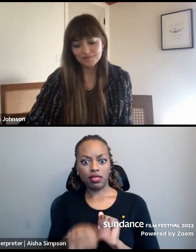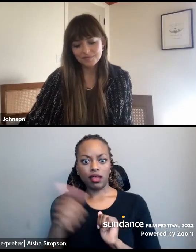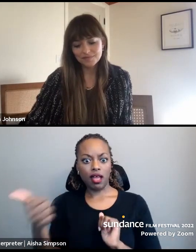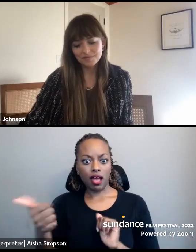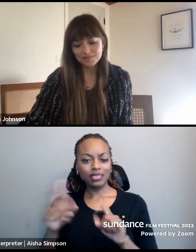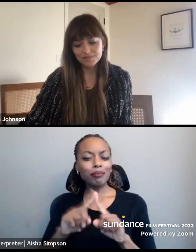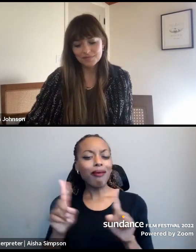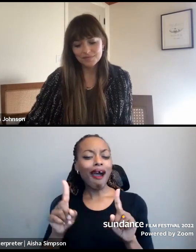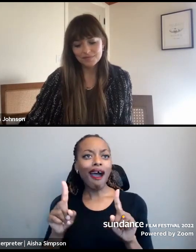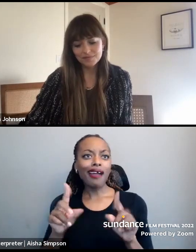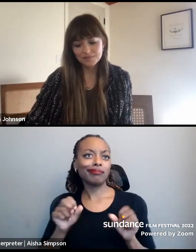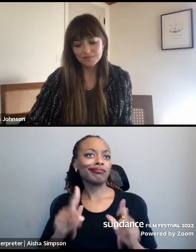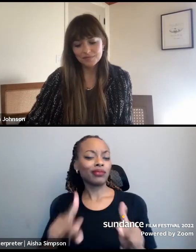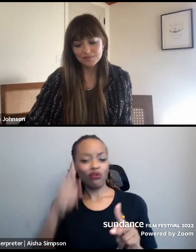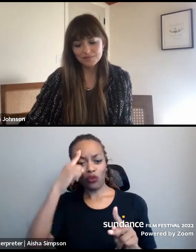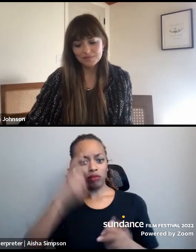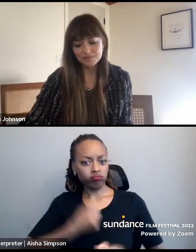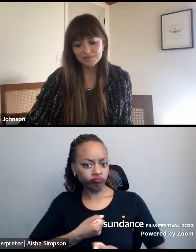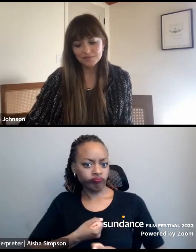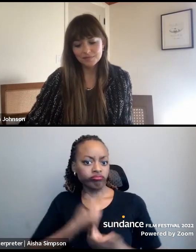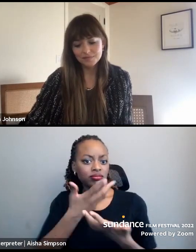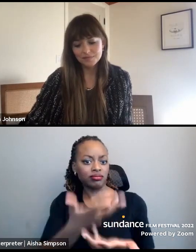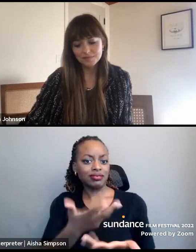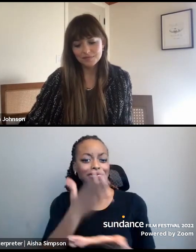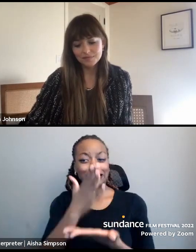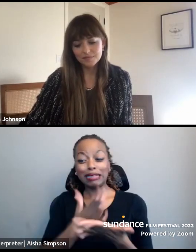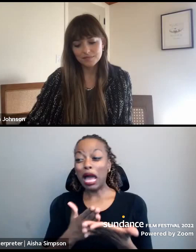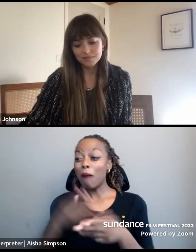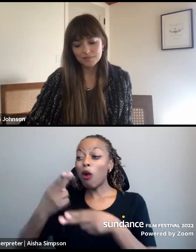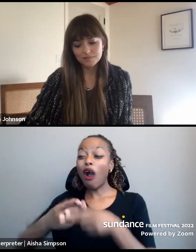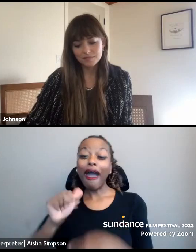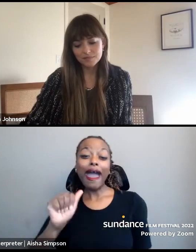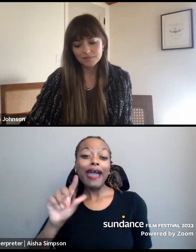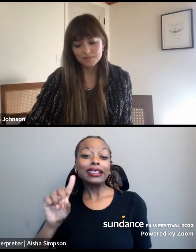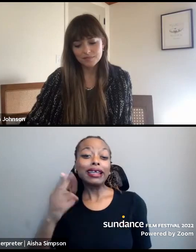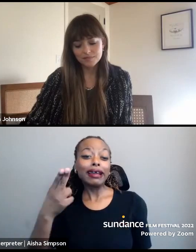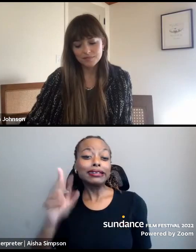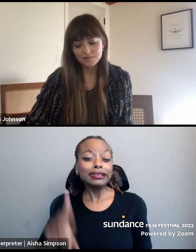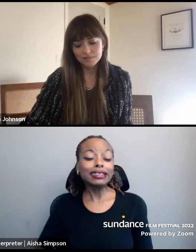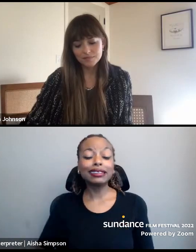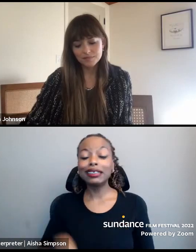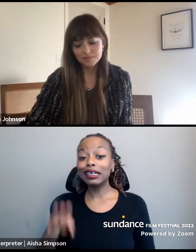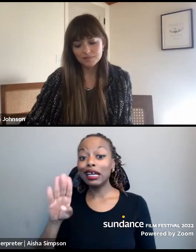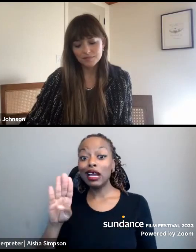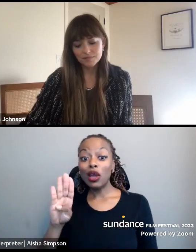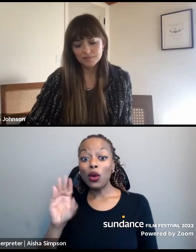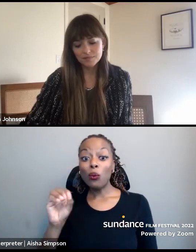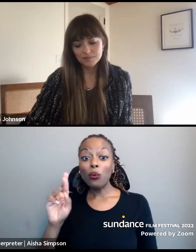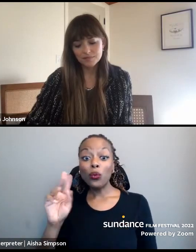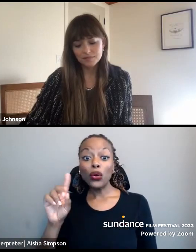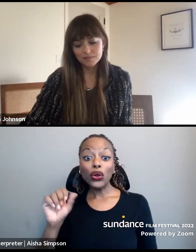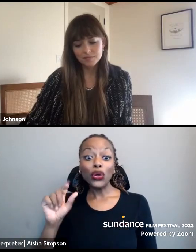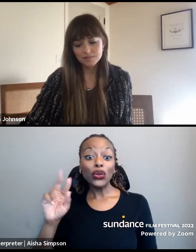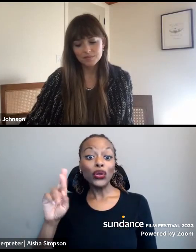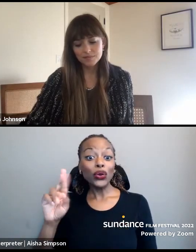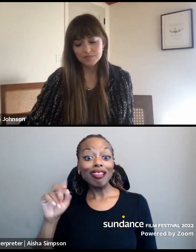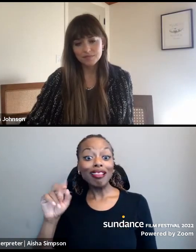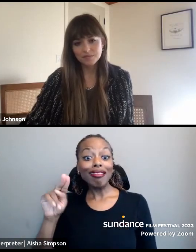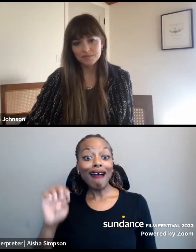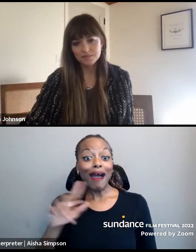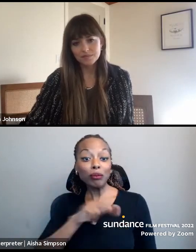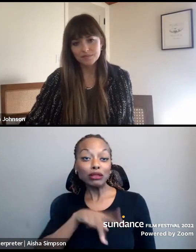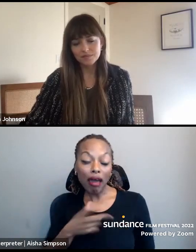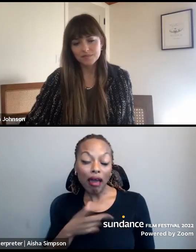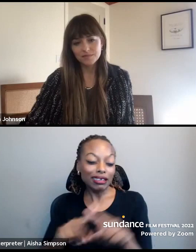express. I guess some people could call it ADHD, borderline personality, or a bunch of other mental things, but I know